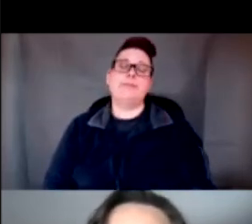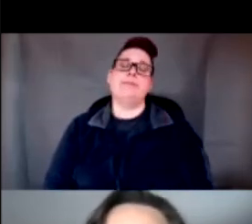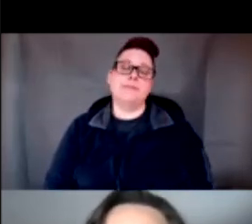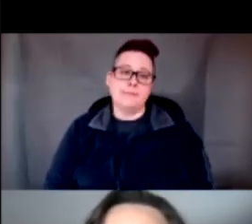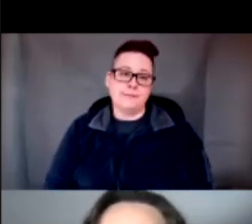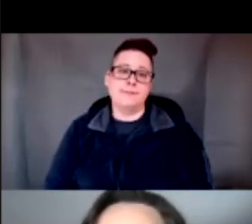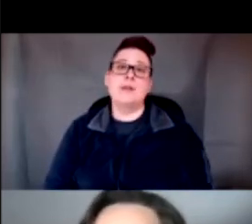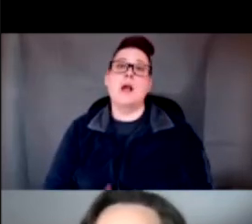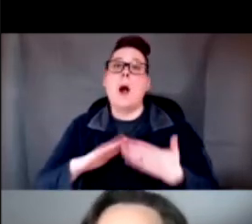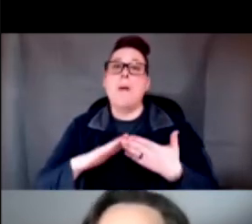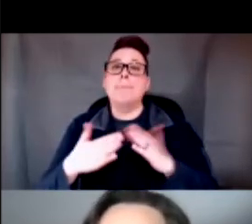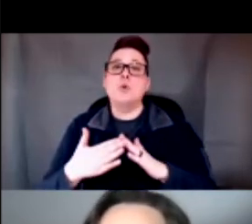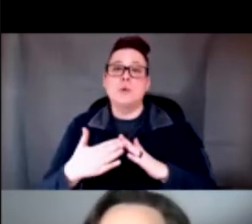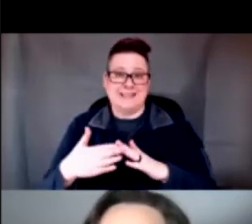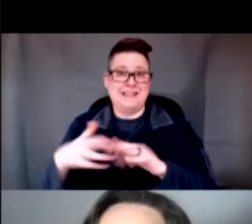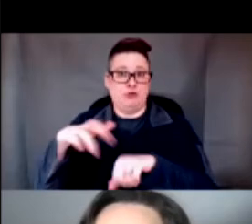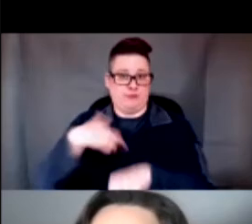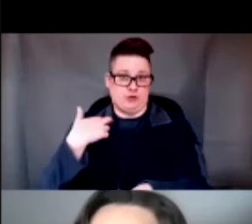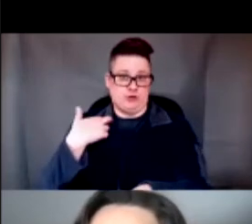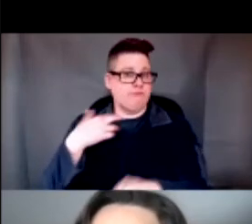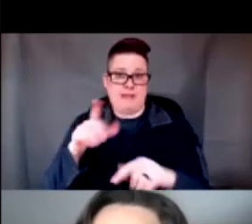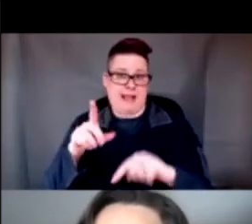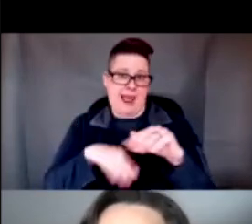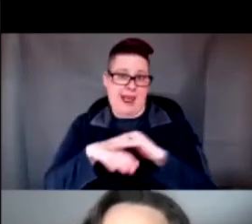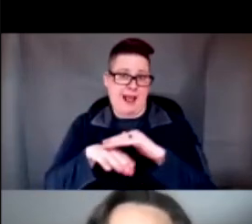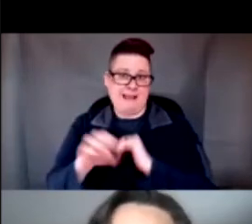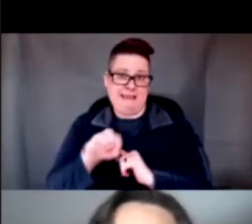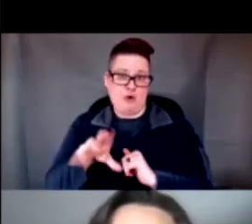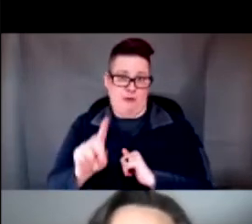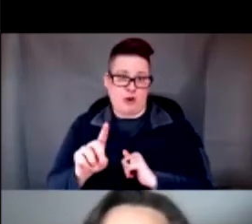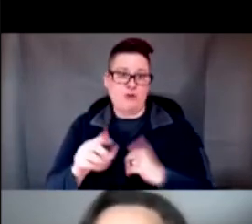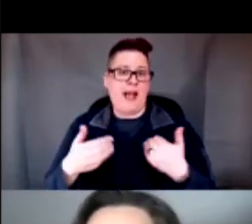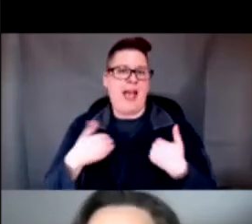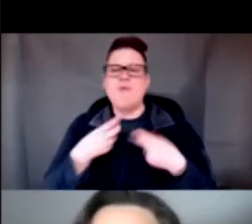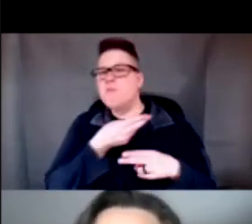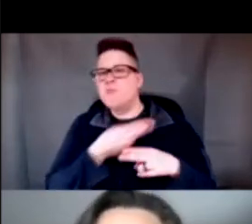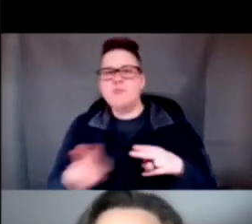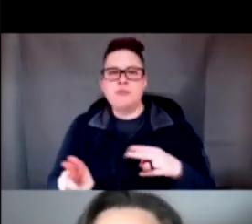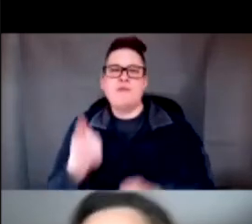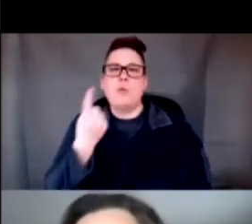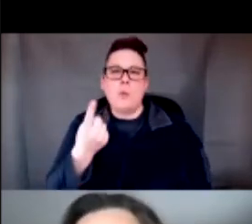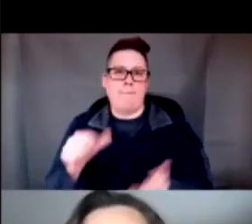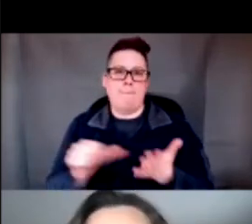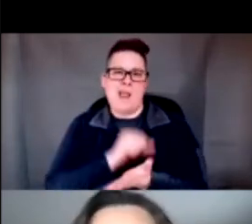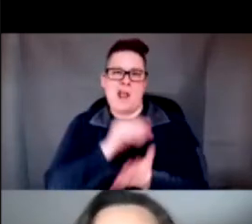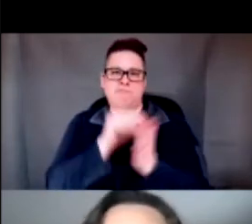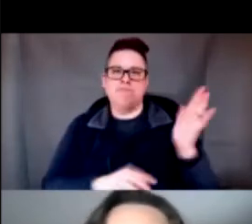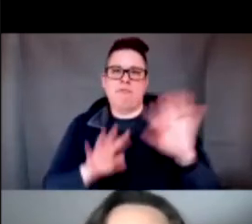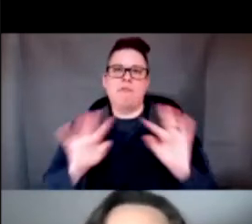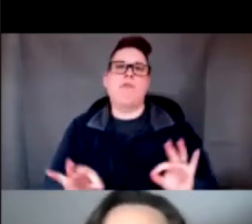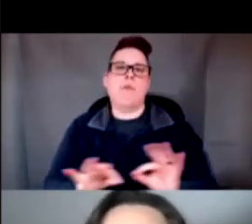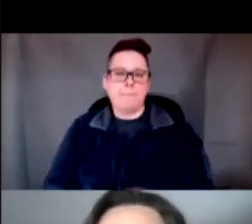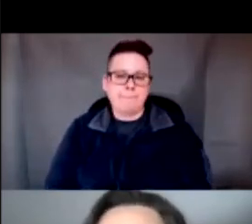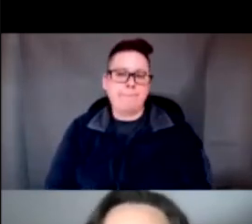And for community practice providers who don't have access to e-record, we have a brief one-page referral form